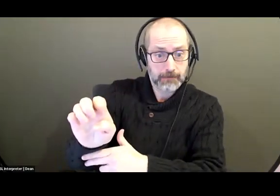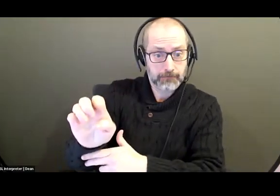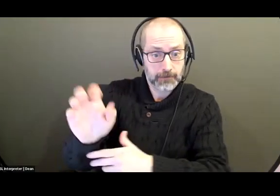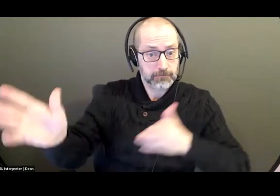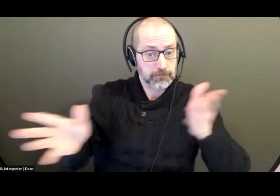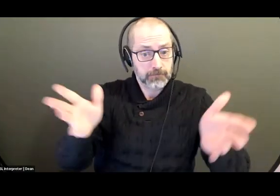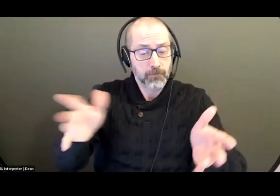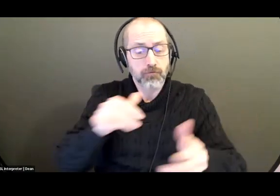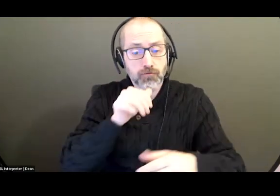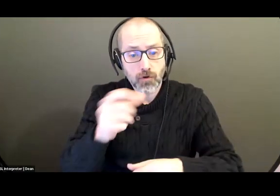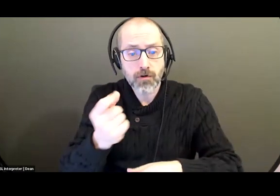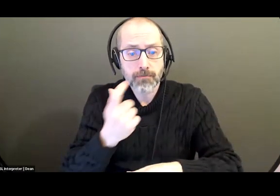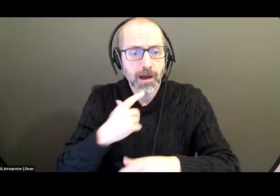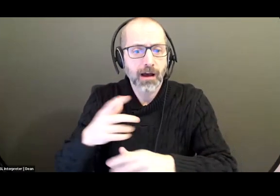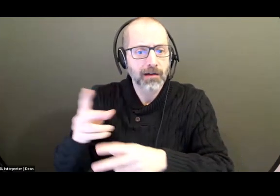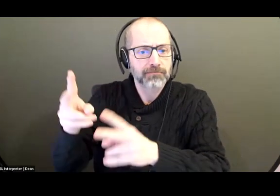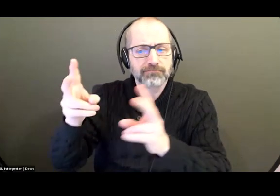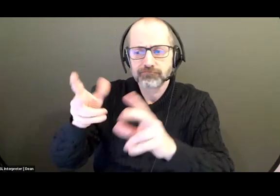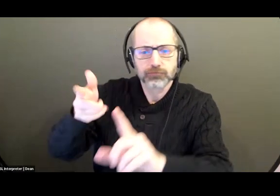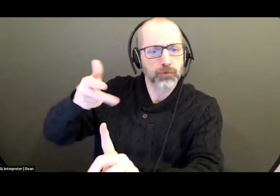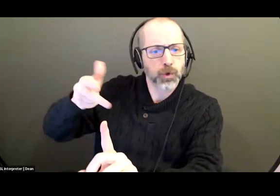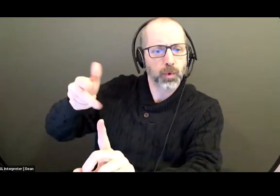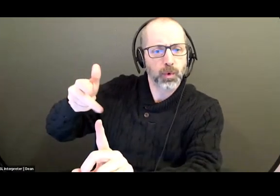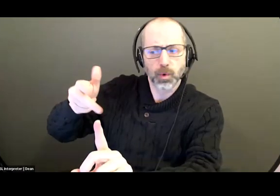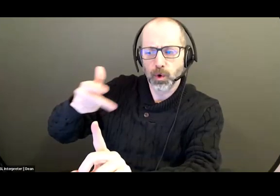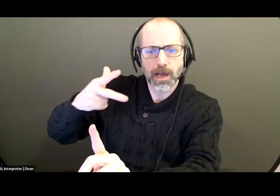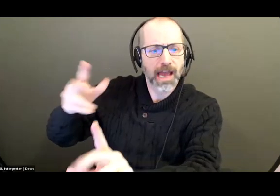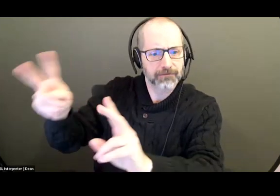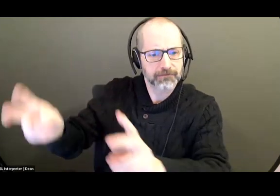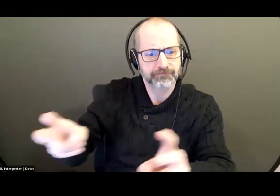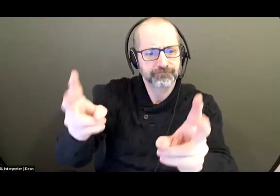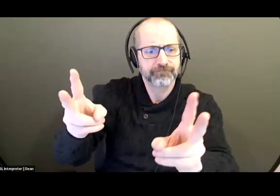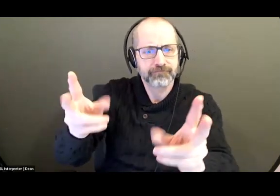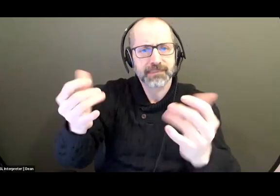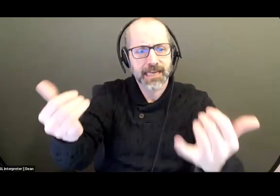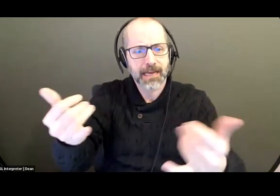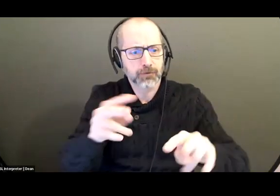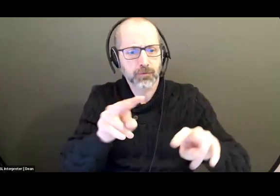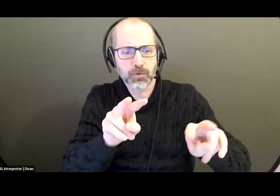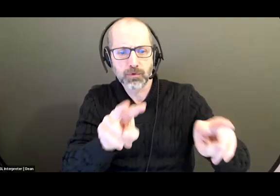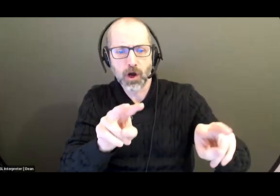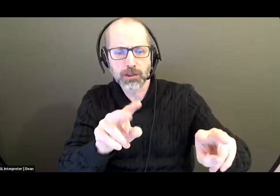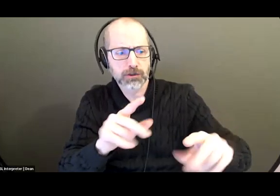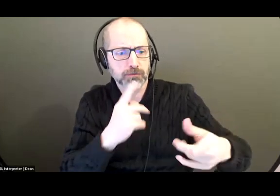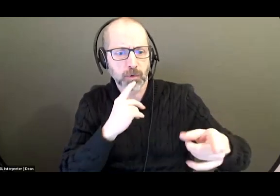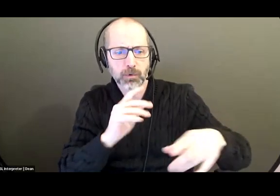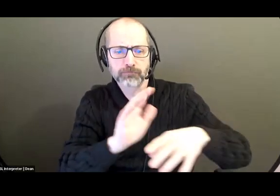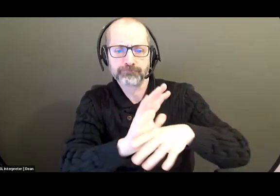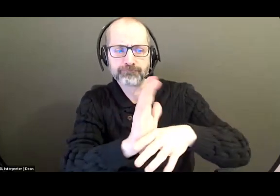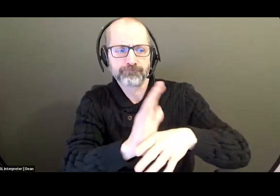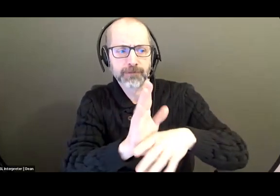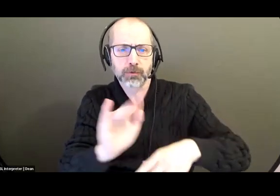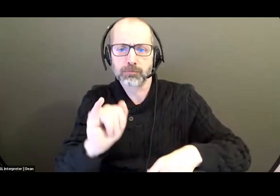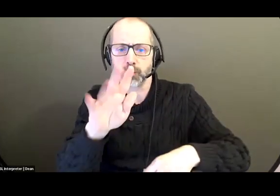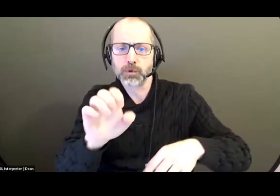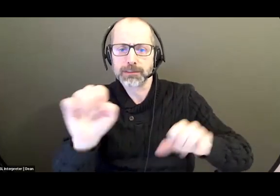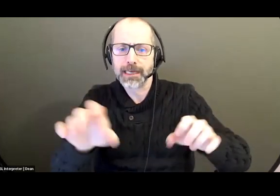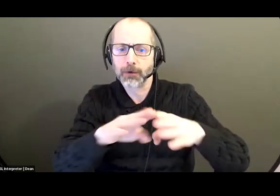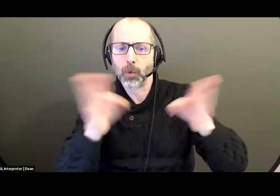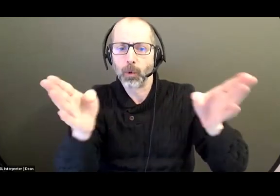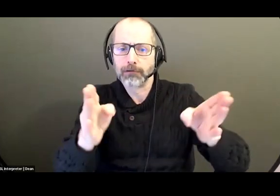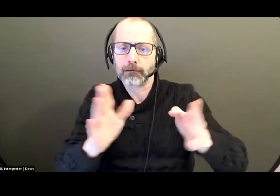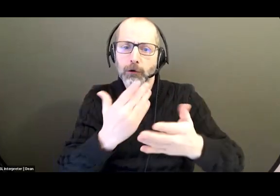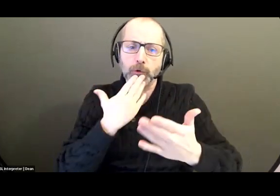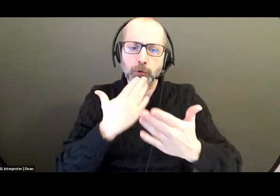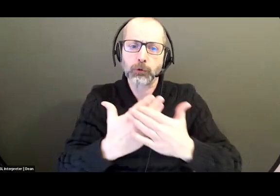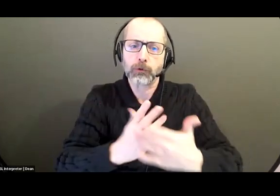Bruce couldn't join us today live, unfortunately, but he kindly offered to open us in a good way through a pre-recording. So I'm going to ask